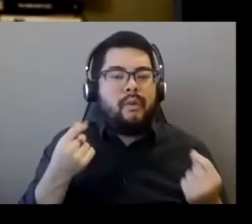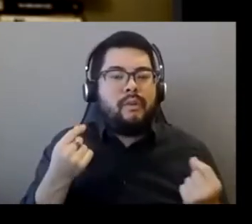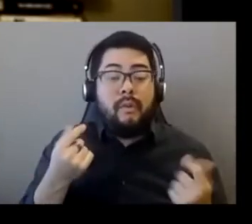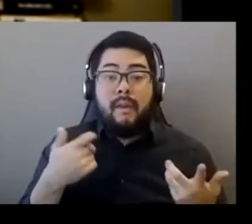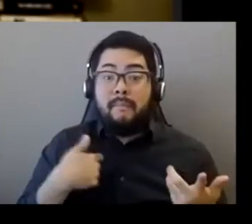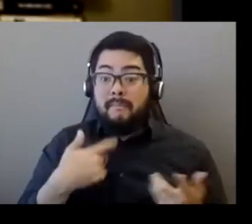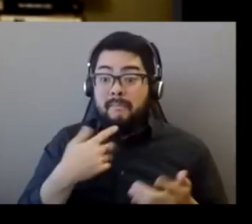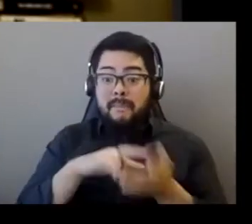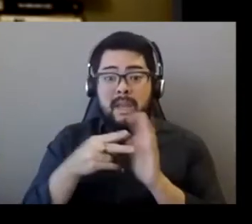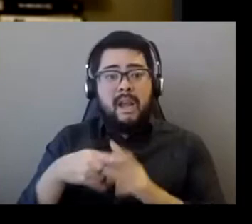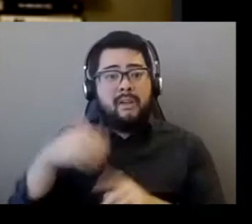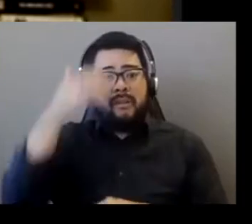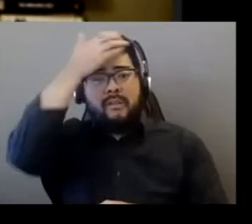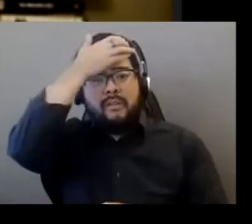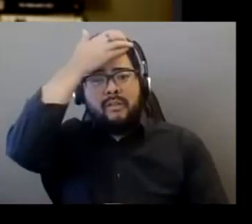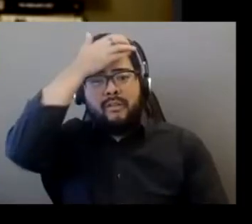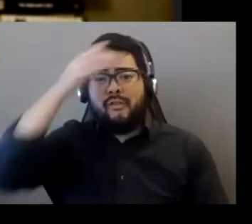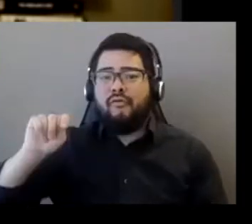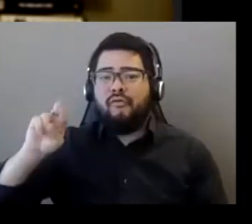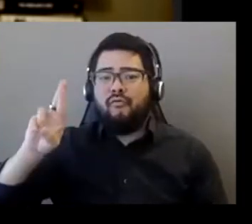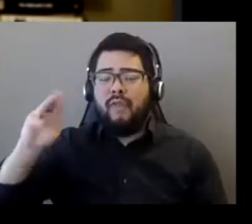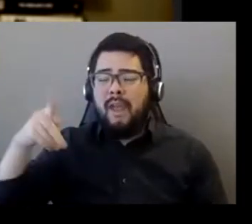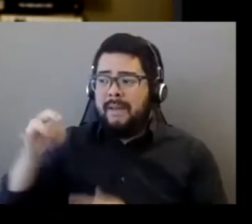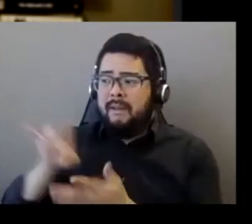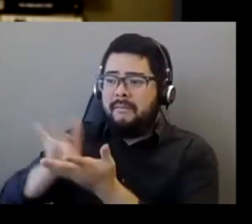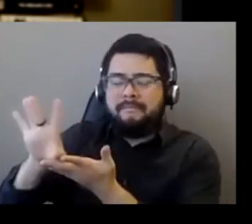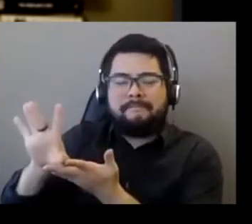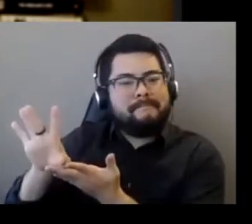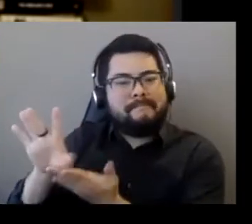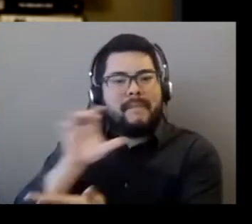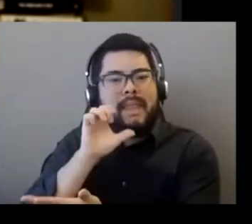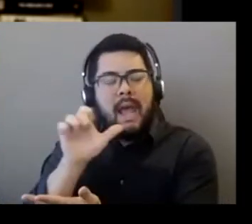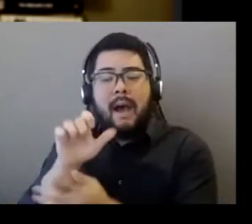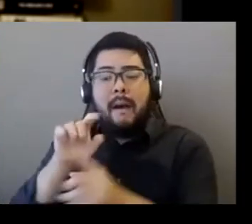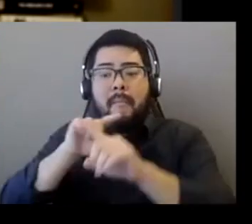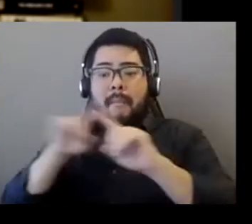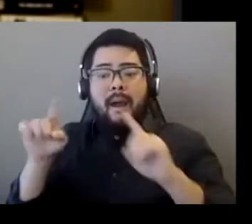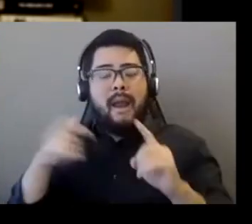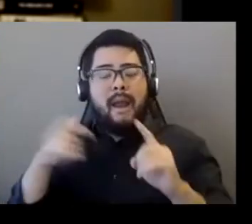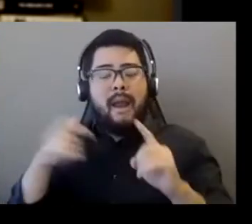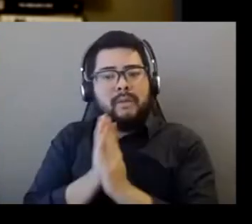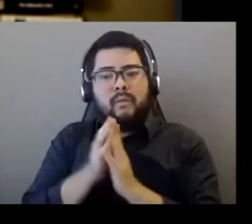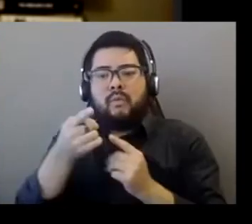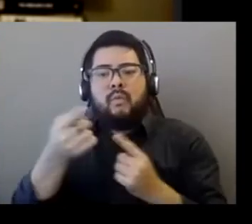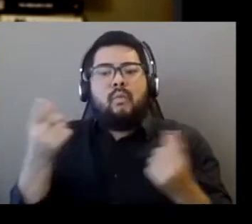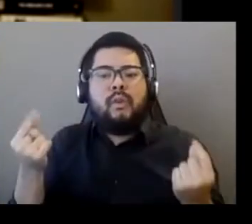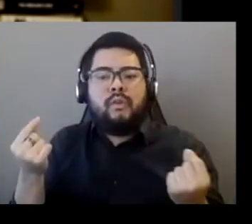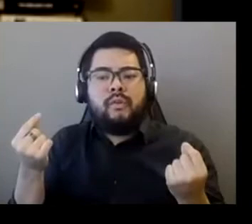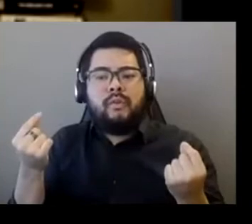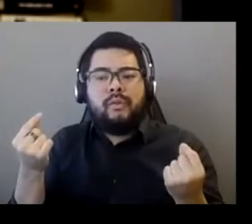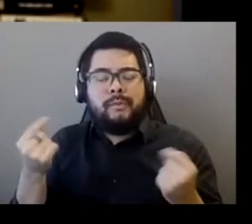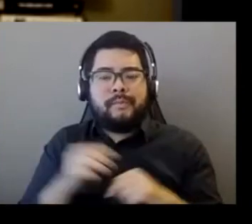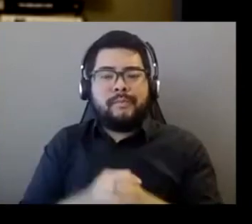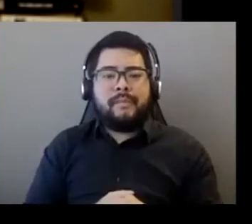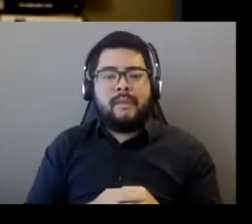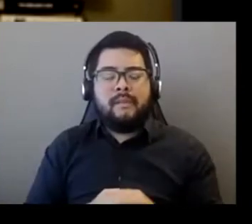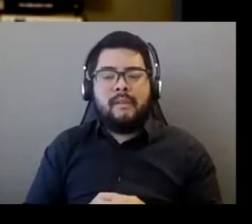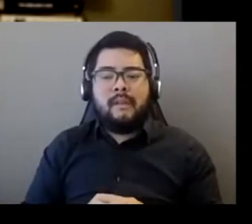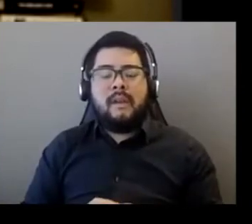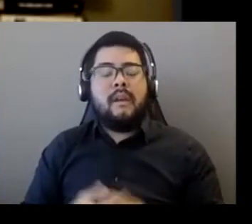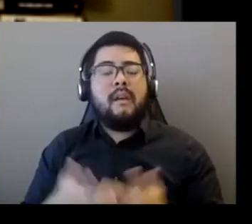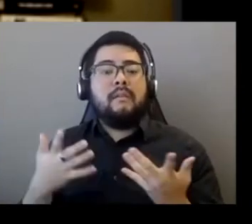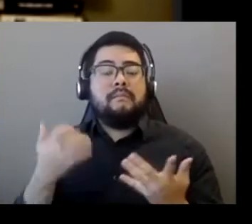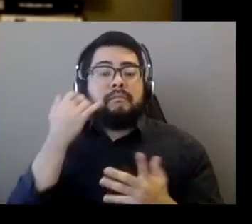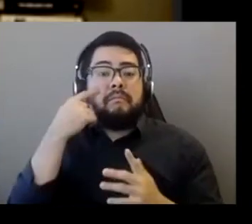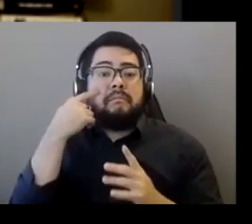important. It's in the United States, it's very important. If you are a poor person in the United States,